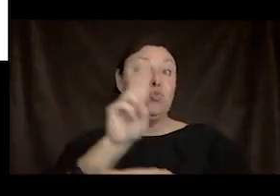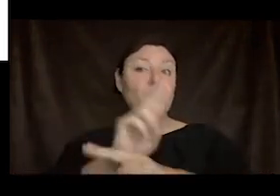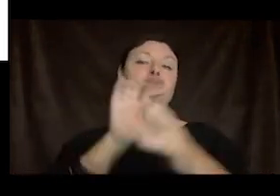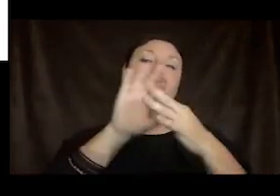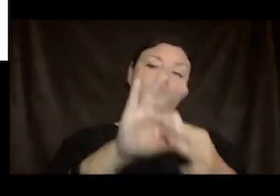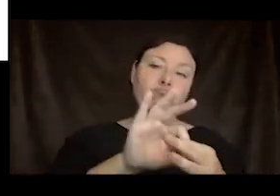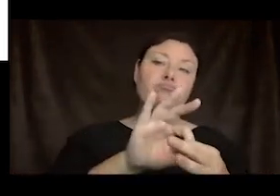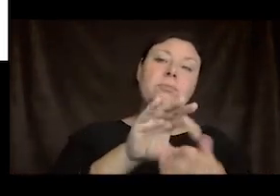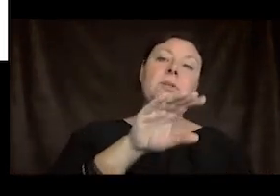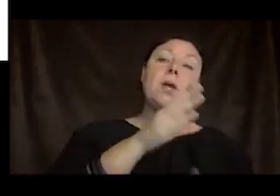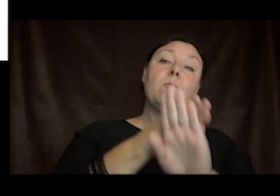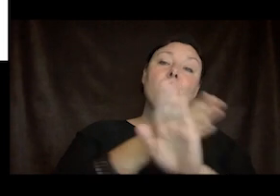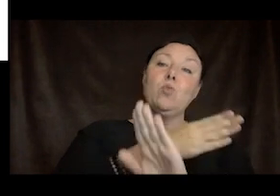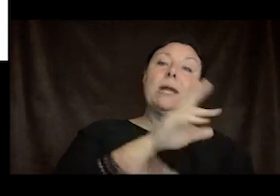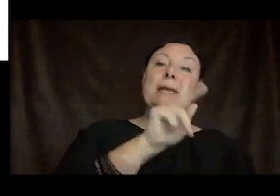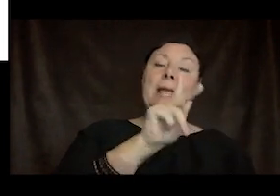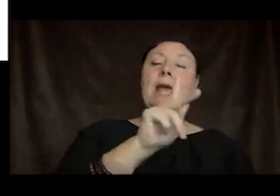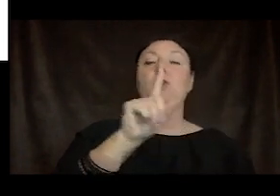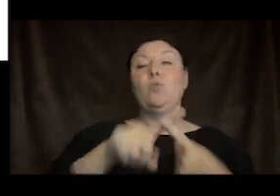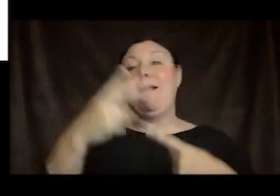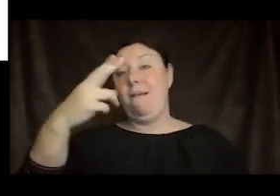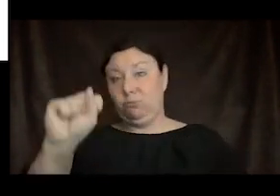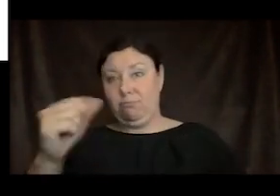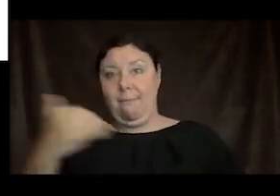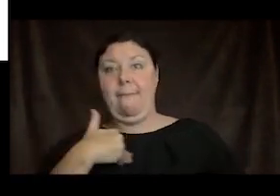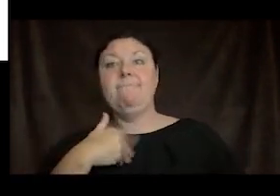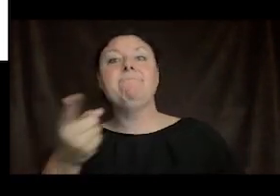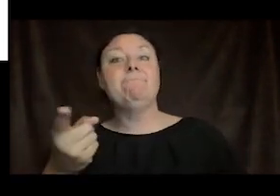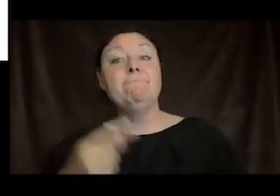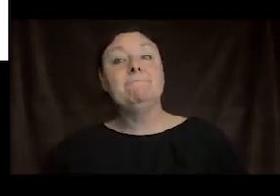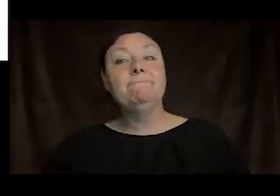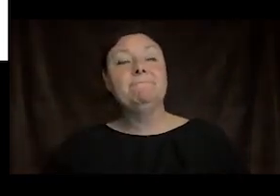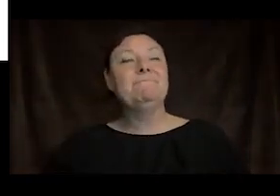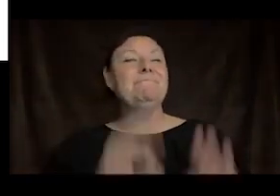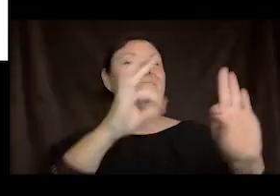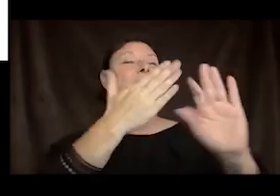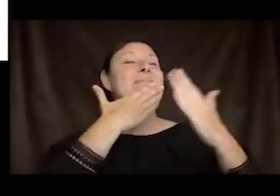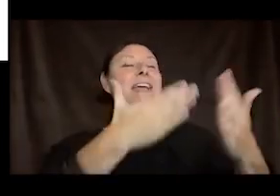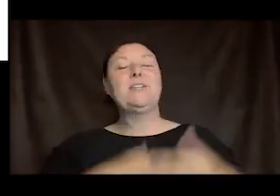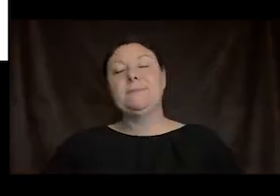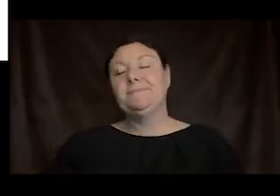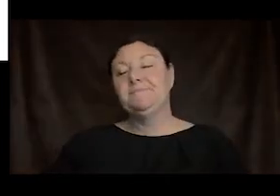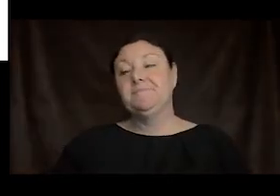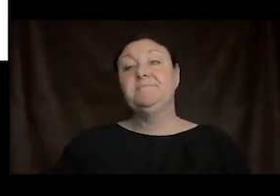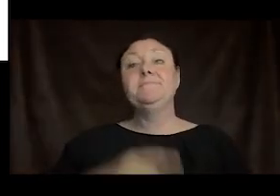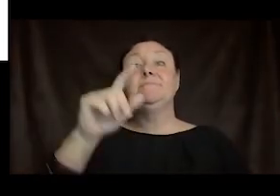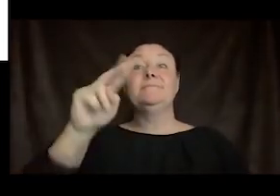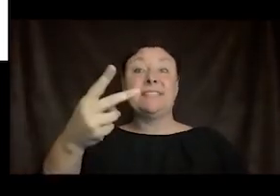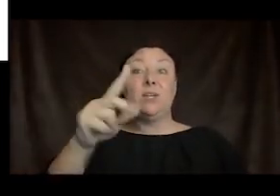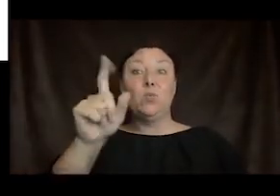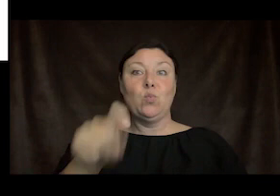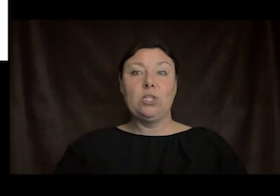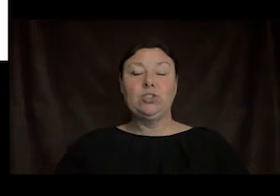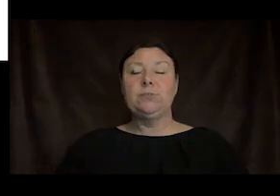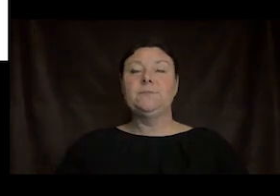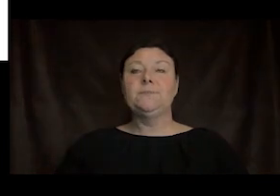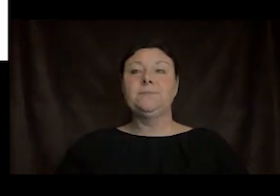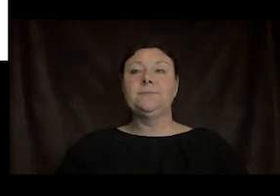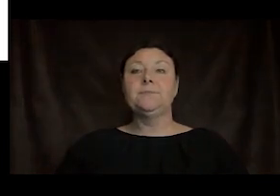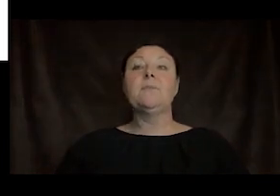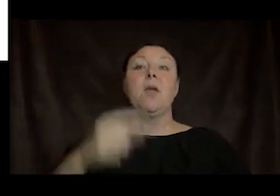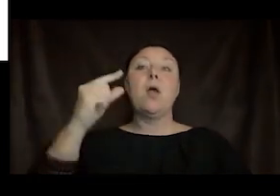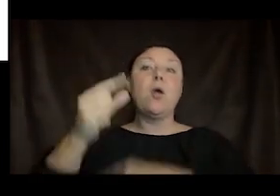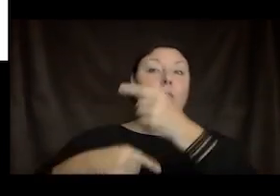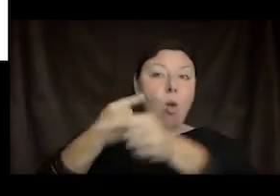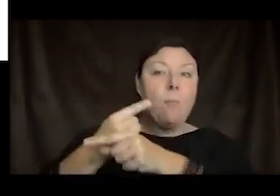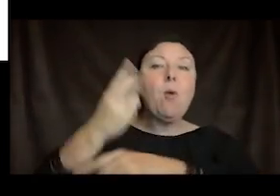across pre-K through high school. Wonderful, thank you. The next question relates to global languages